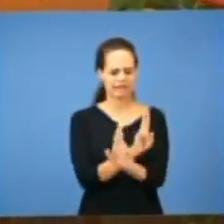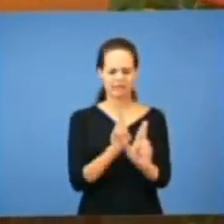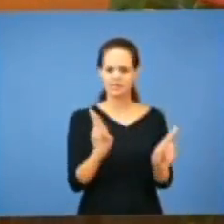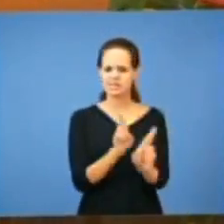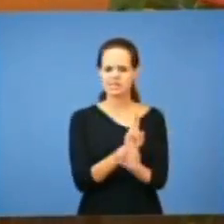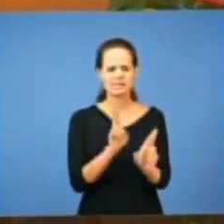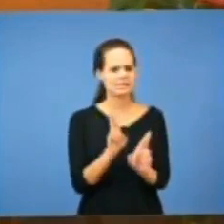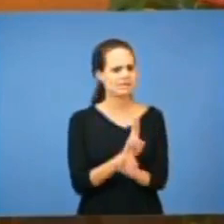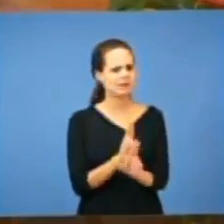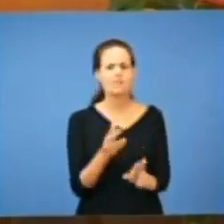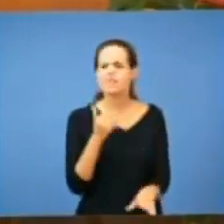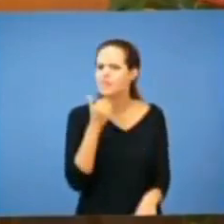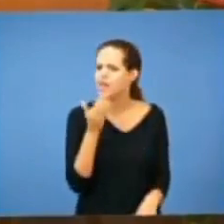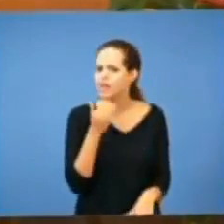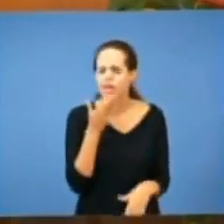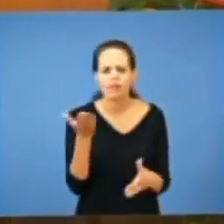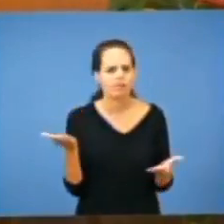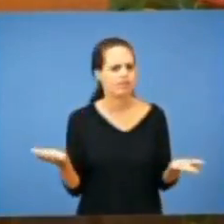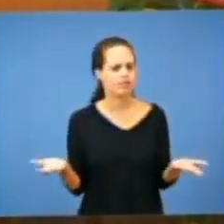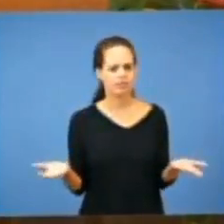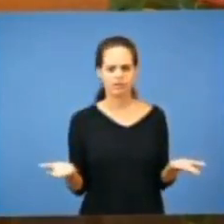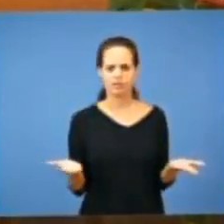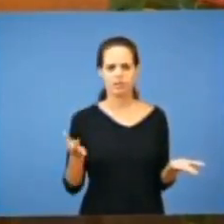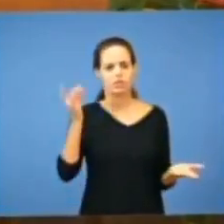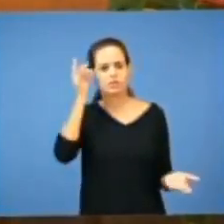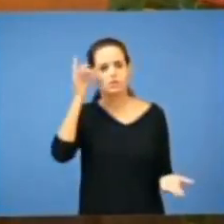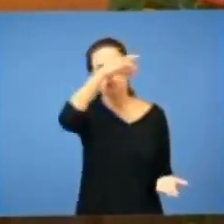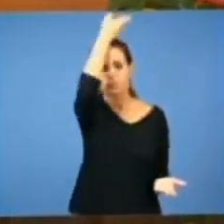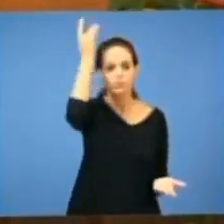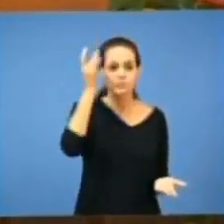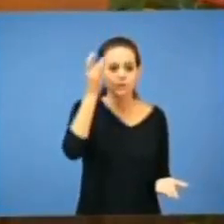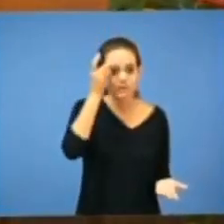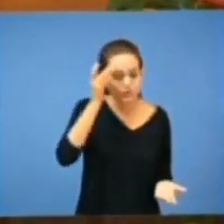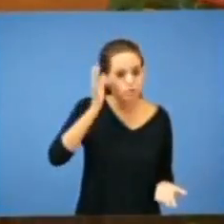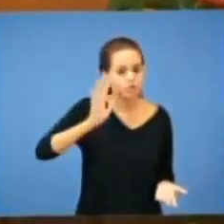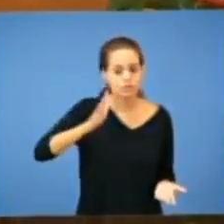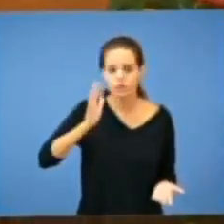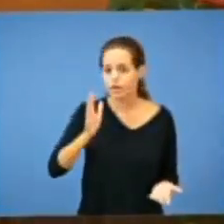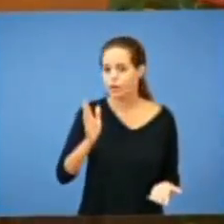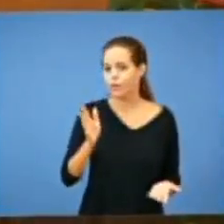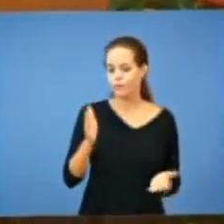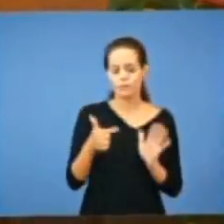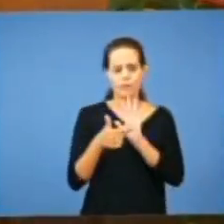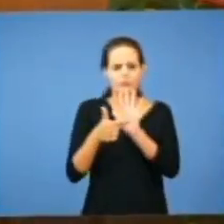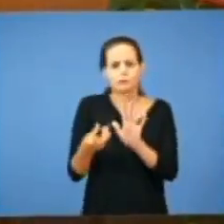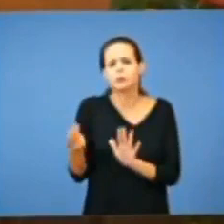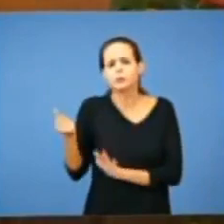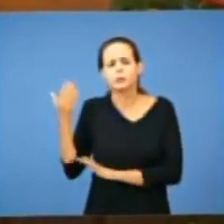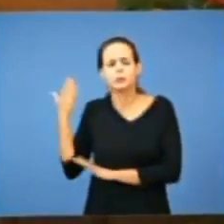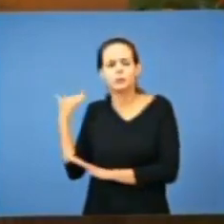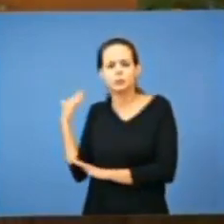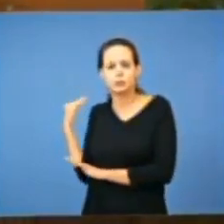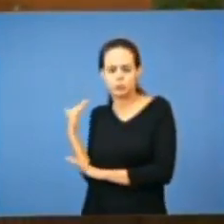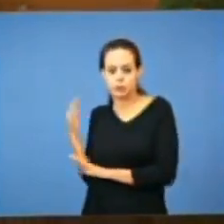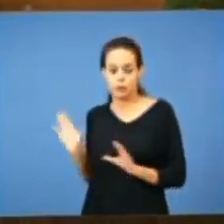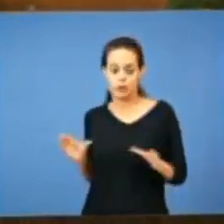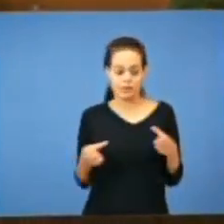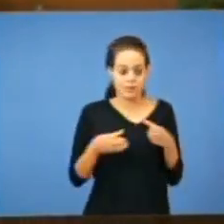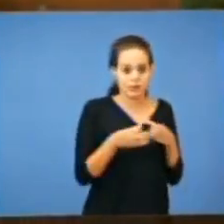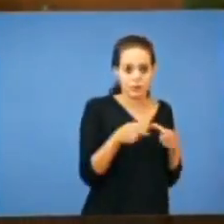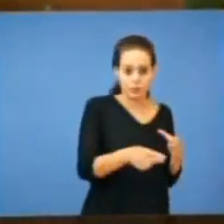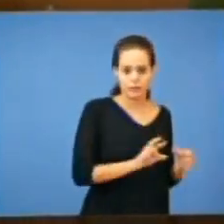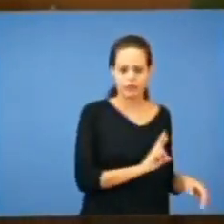evidence on history, nothing to do with this, because the spirit is